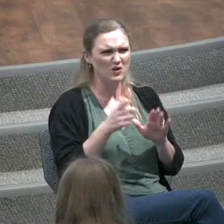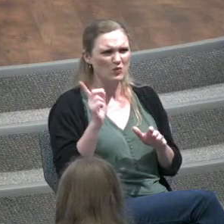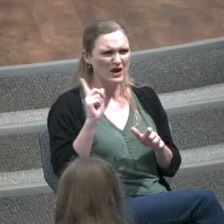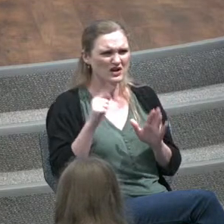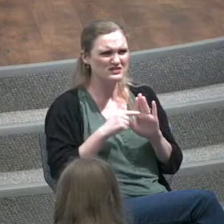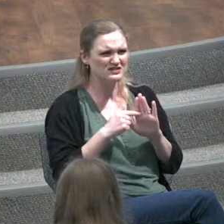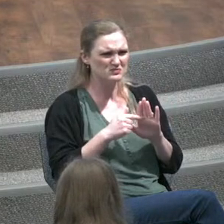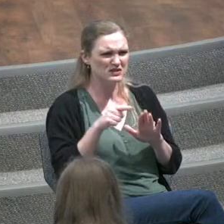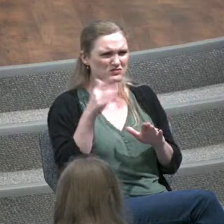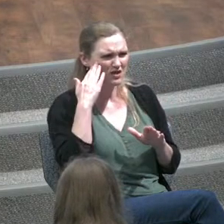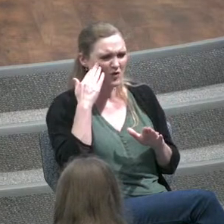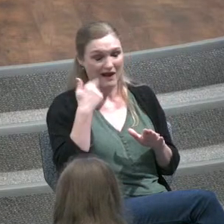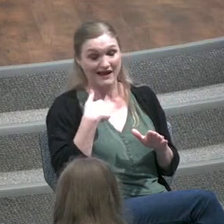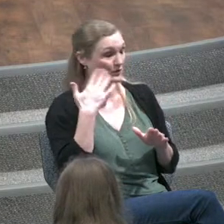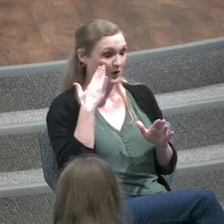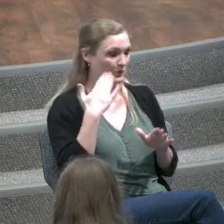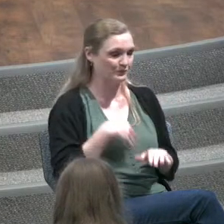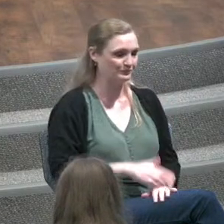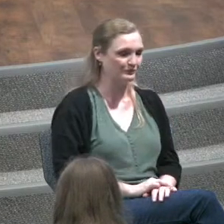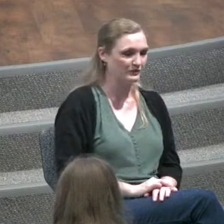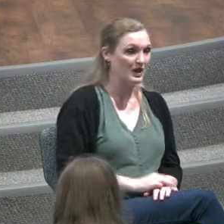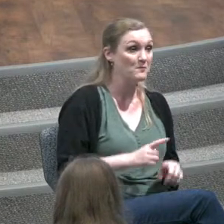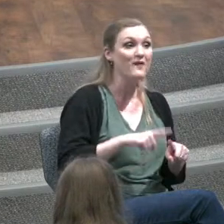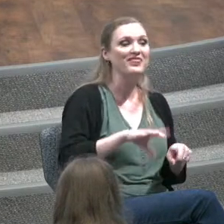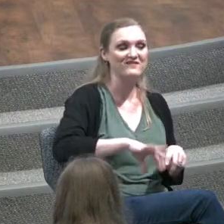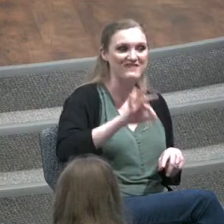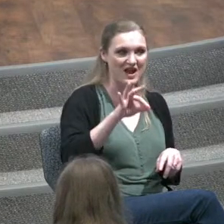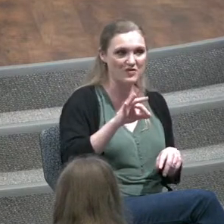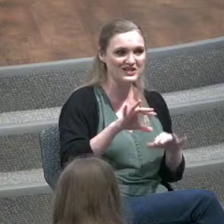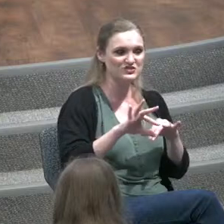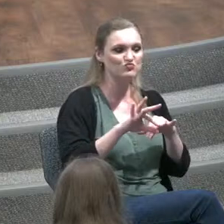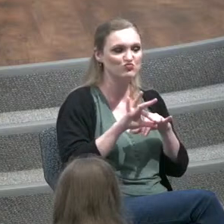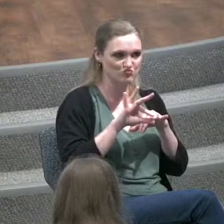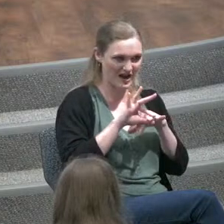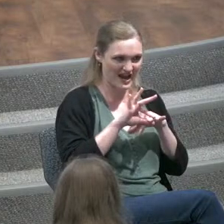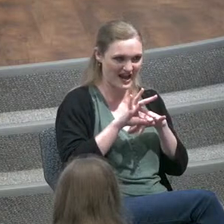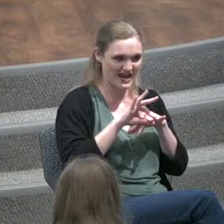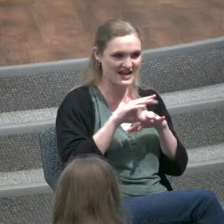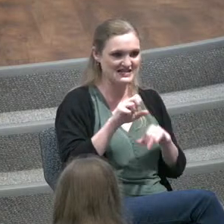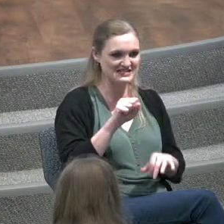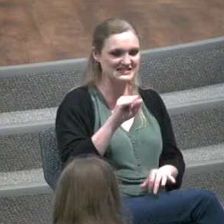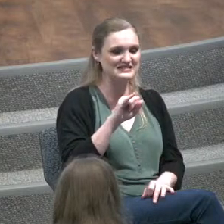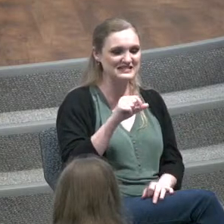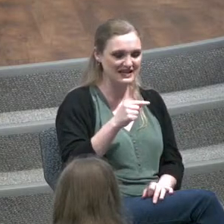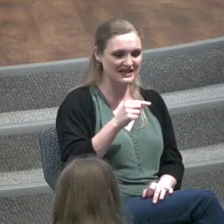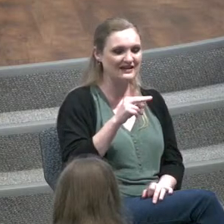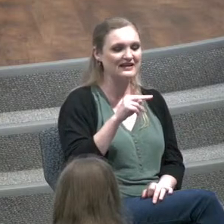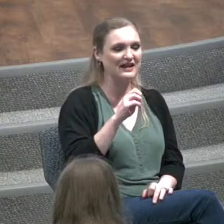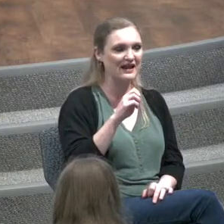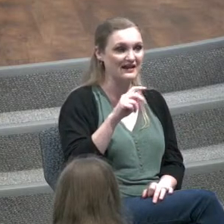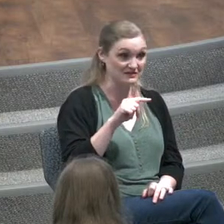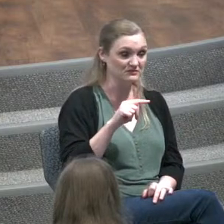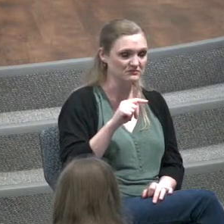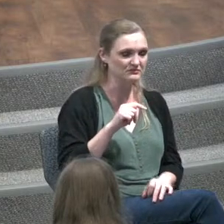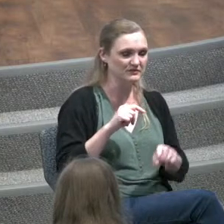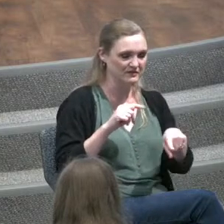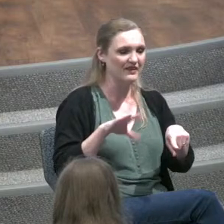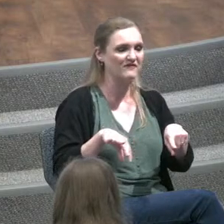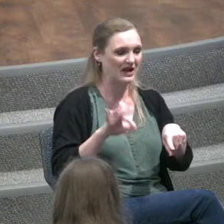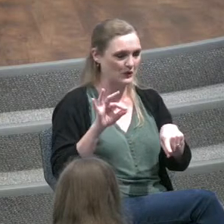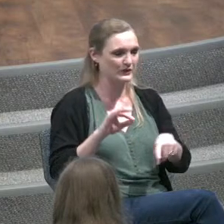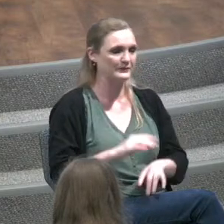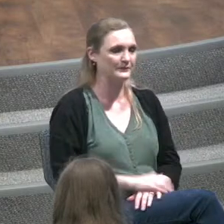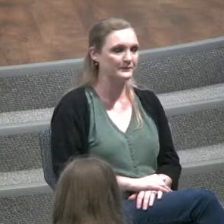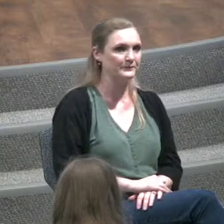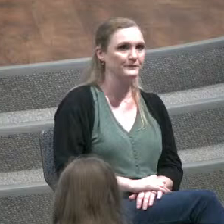Israel Museum? Don't know. I don't either. I'm not sure where it's on display, but there's a model of it there at Herodium, but it's not, the